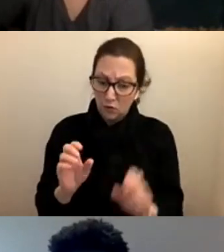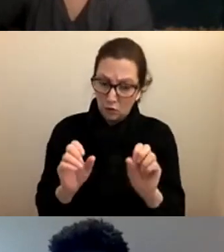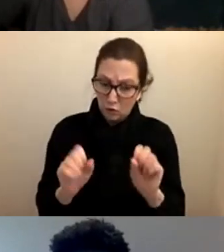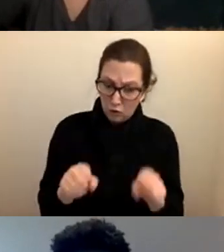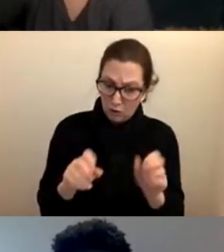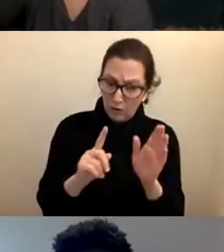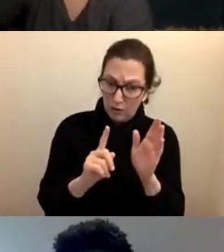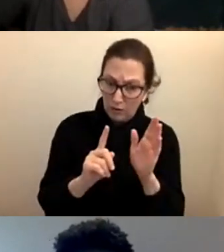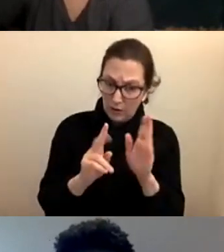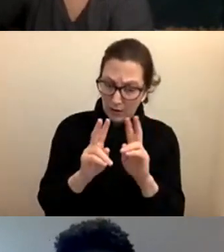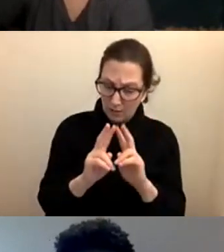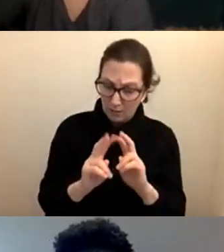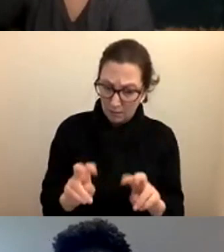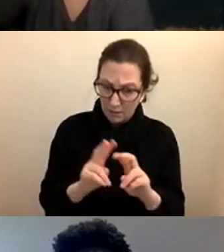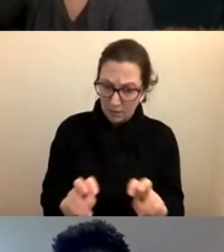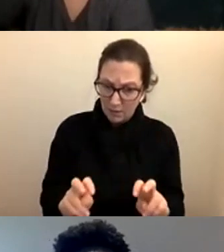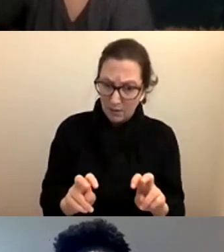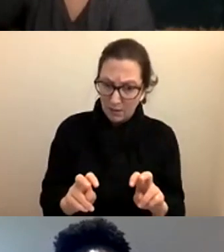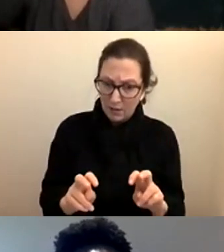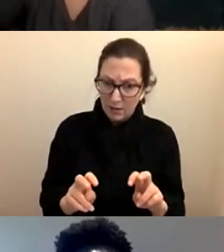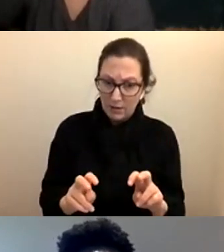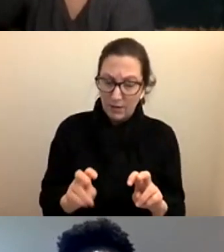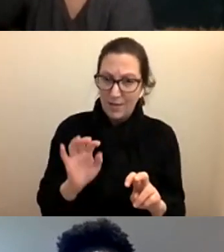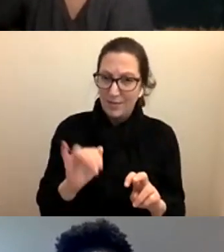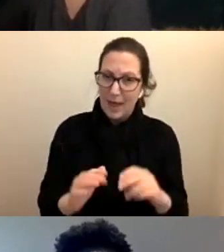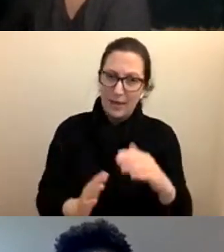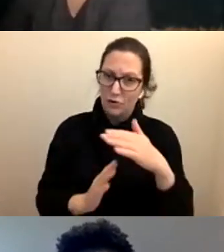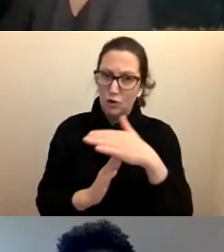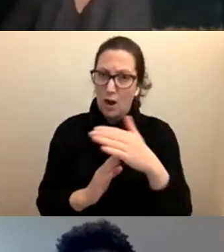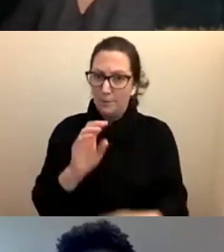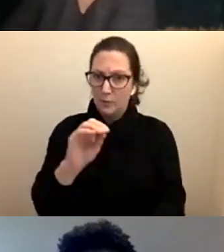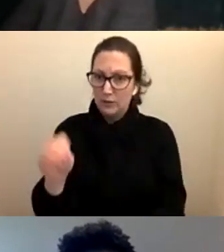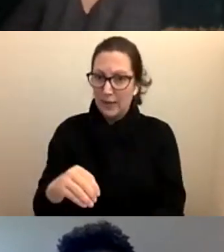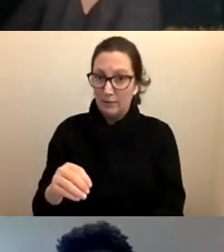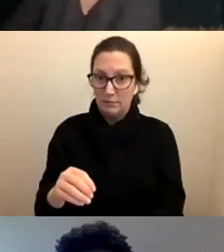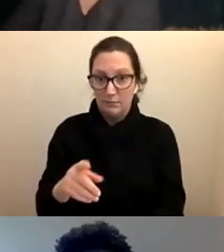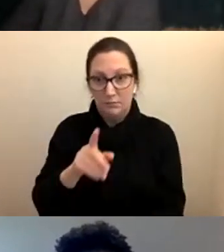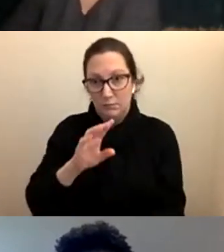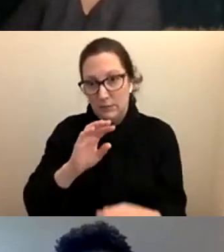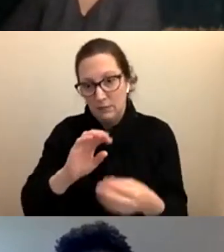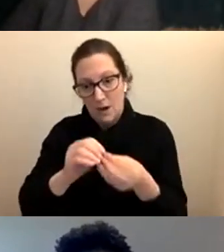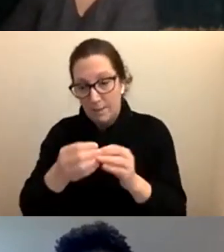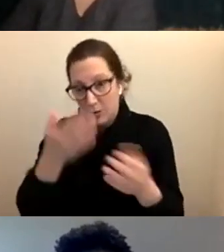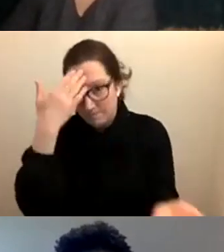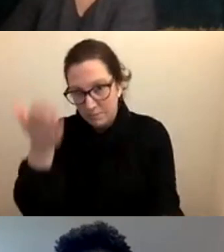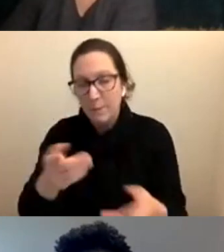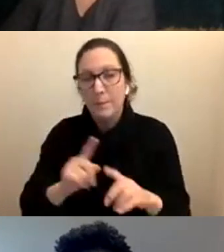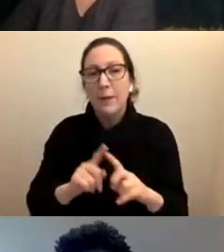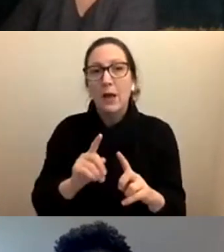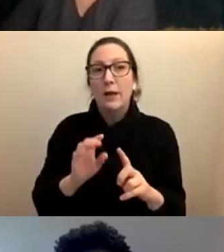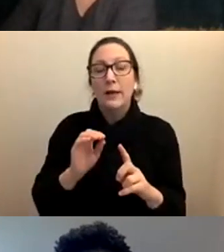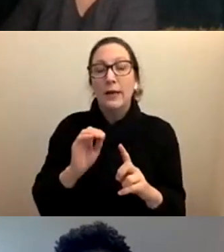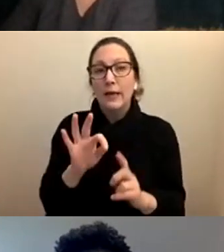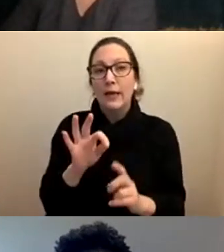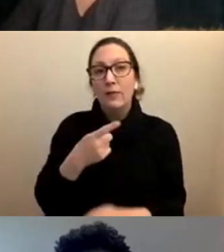about, again, I don't know what the X is, but if we were to Ms. Lum's question, if we were